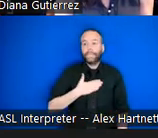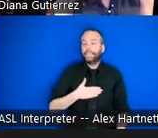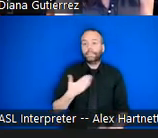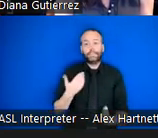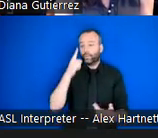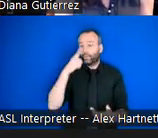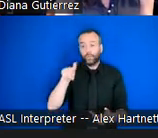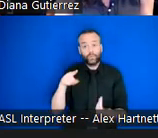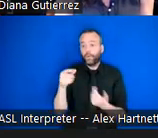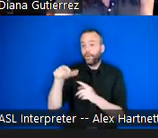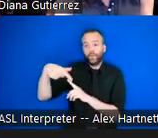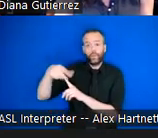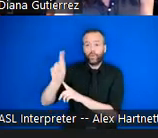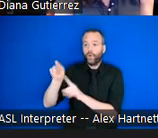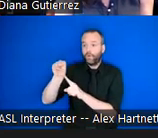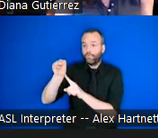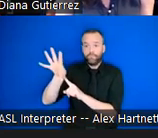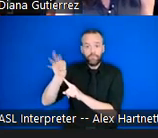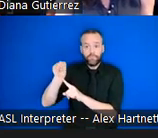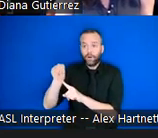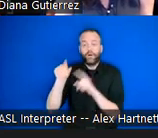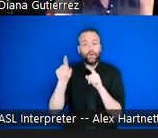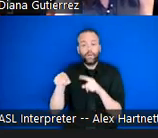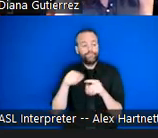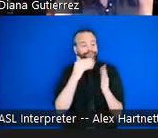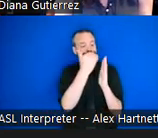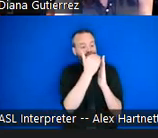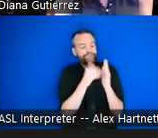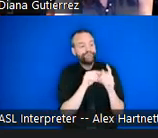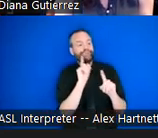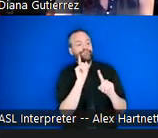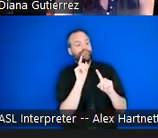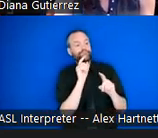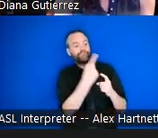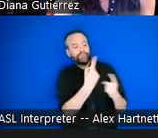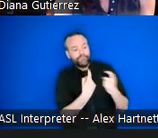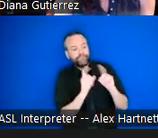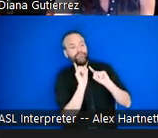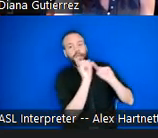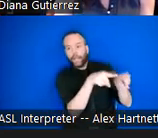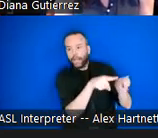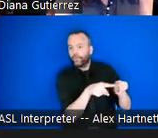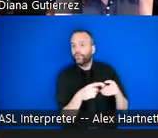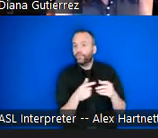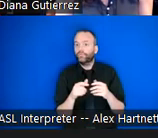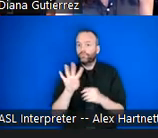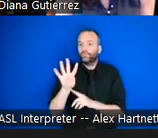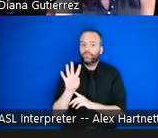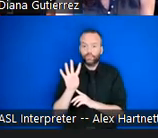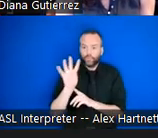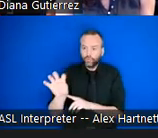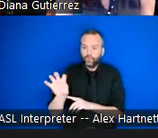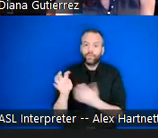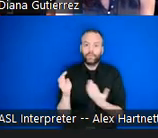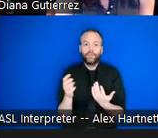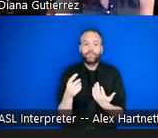to give us some feedback. How did this work for you? Was this helpful? What do you want to know more about? What are the areas